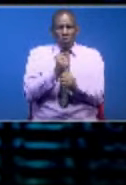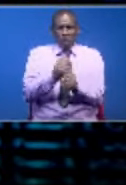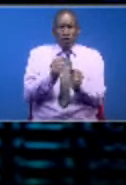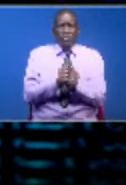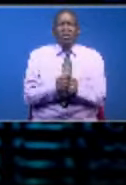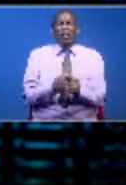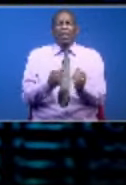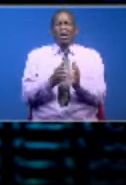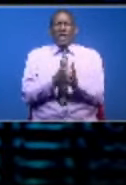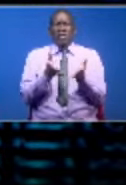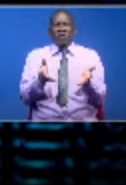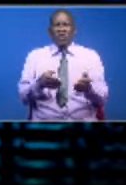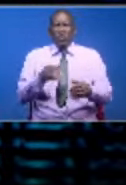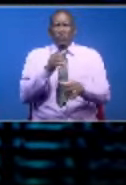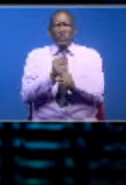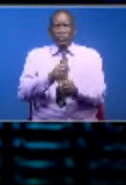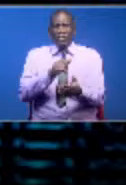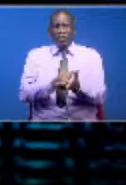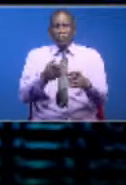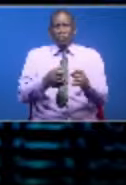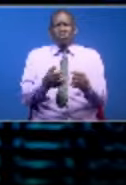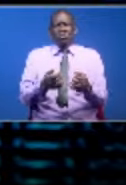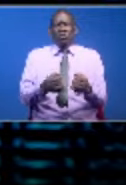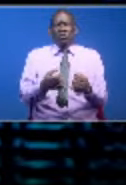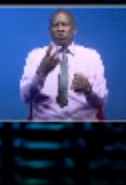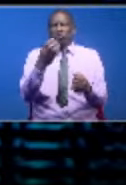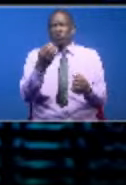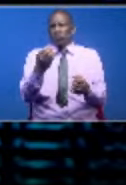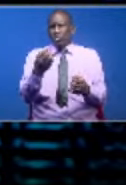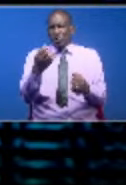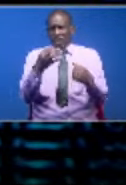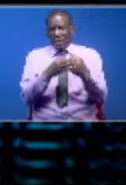And we have been doing this since 2008. In Kenya since